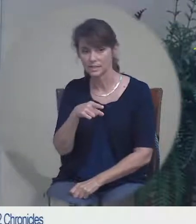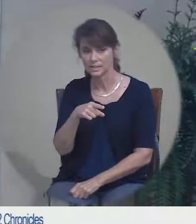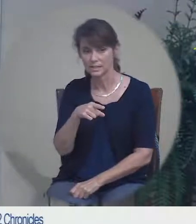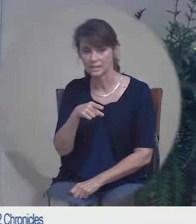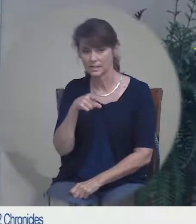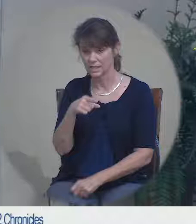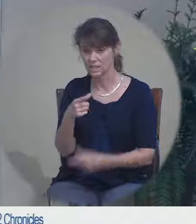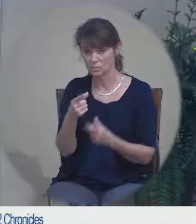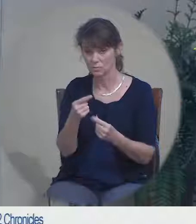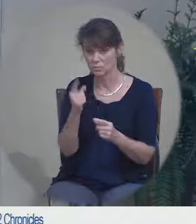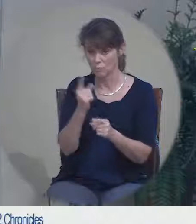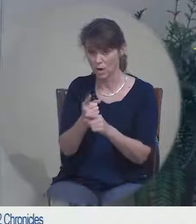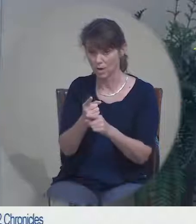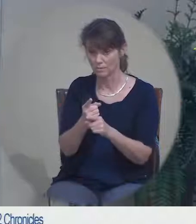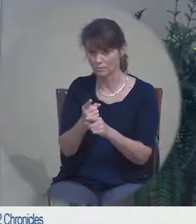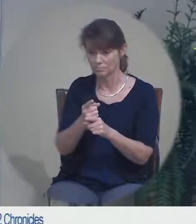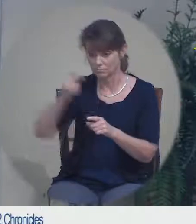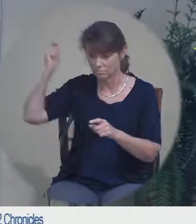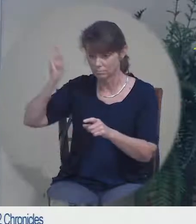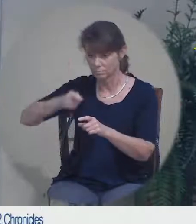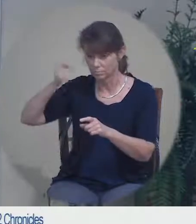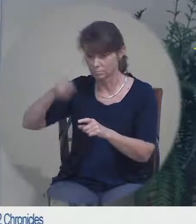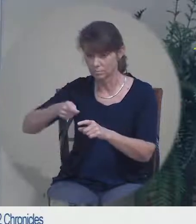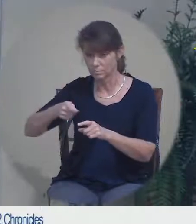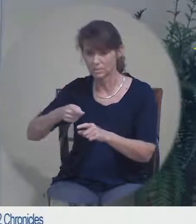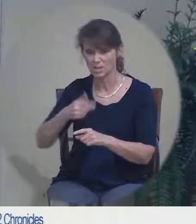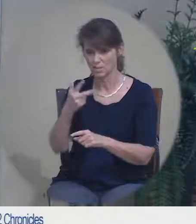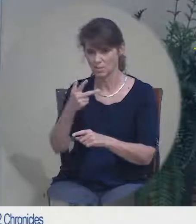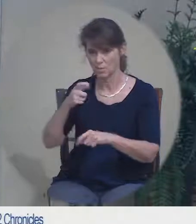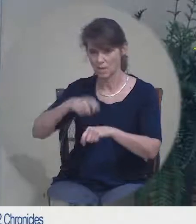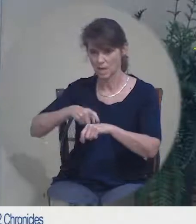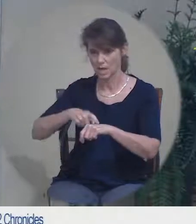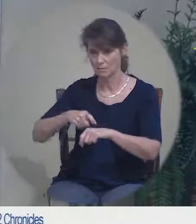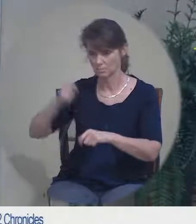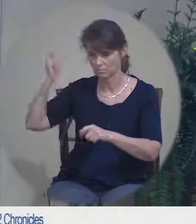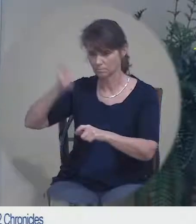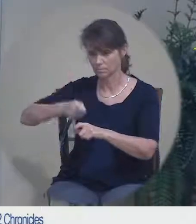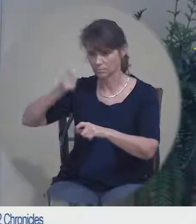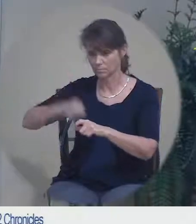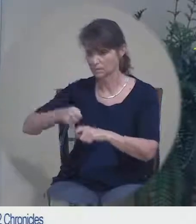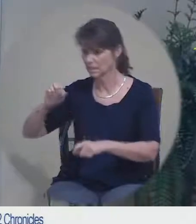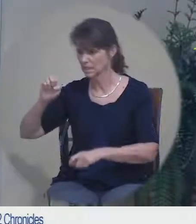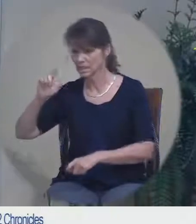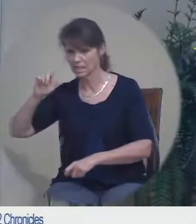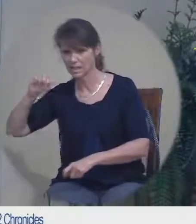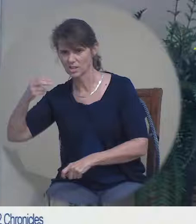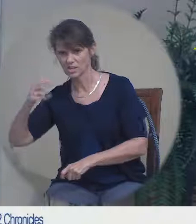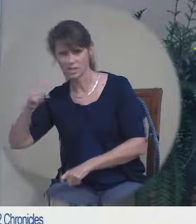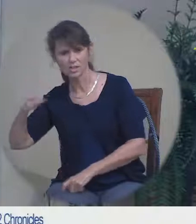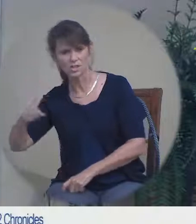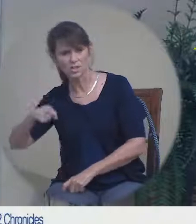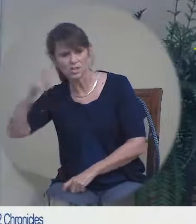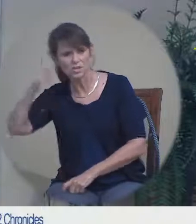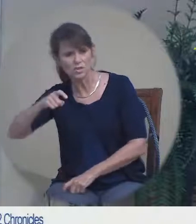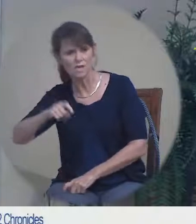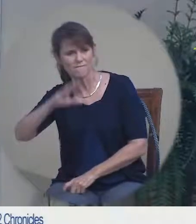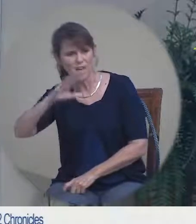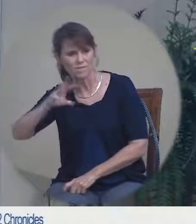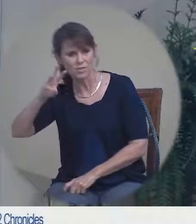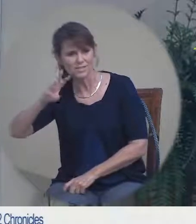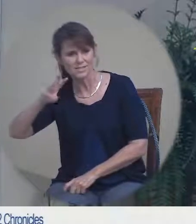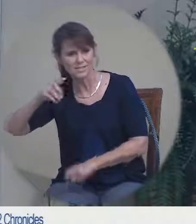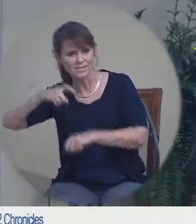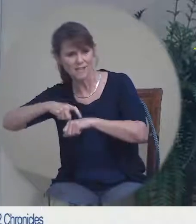Yeah. And is that acceptable to Elisha? No, he gets angry. He said, you should have done it 5 or 6